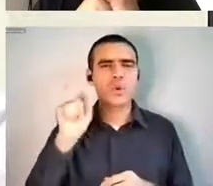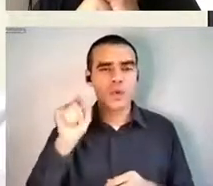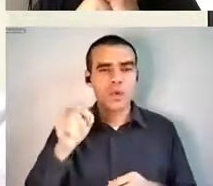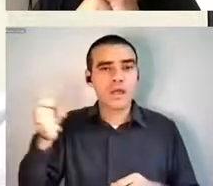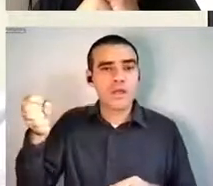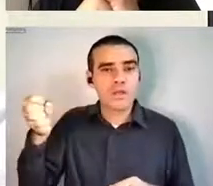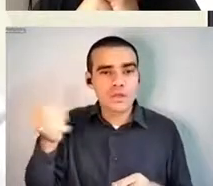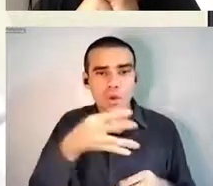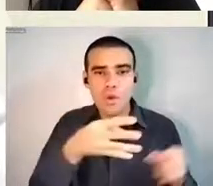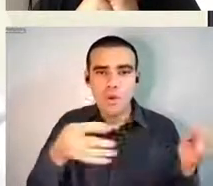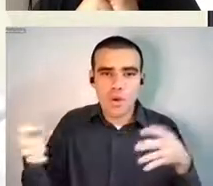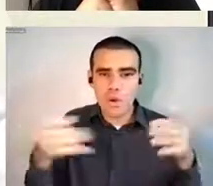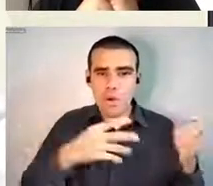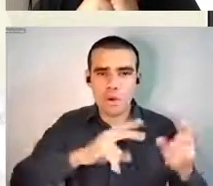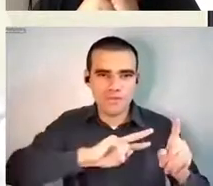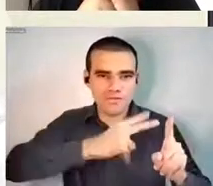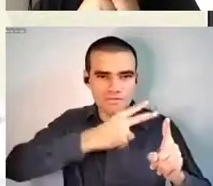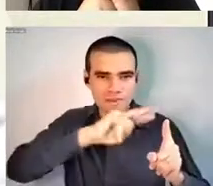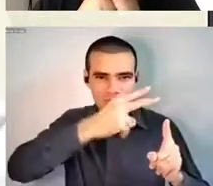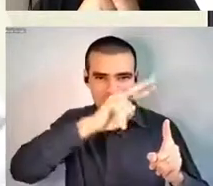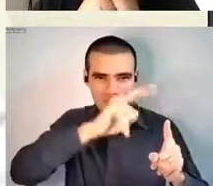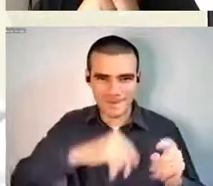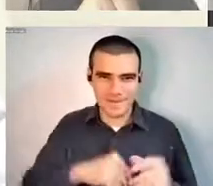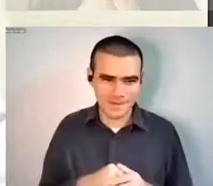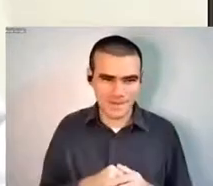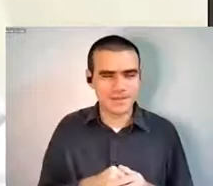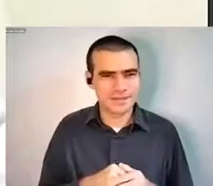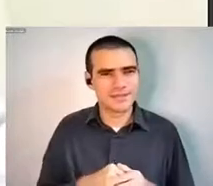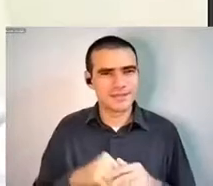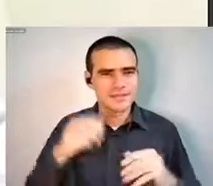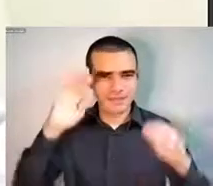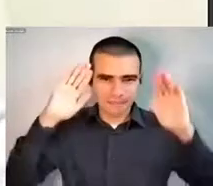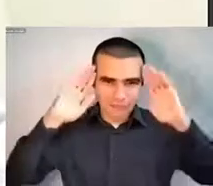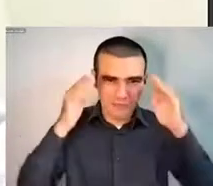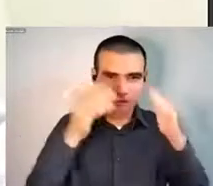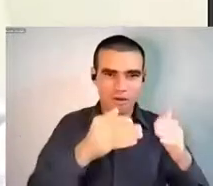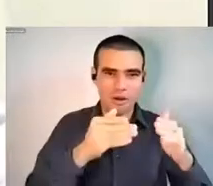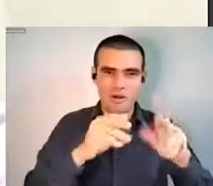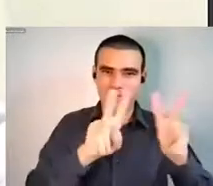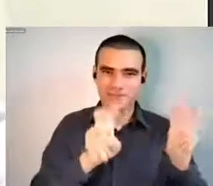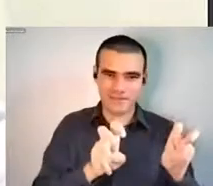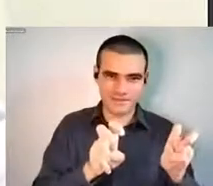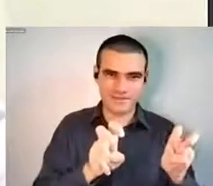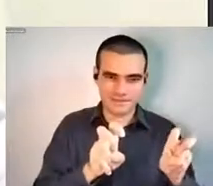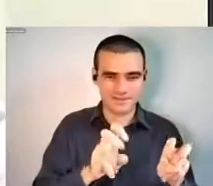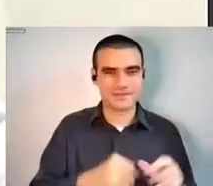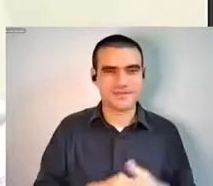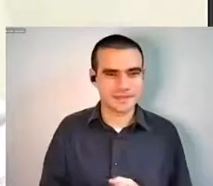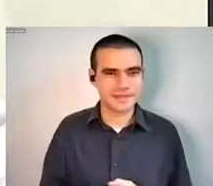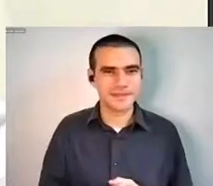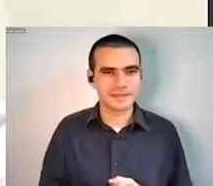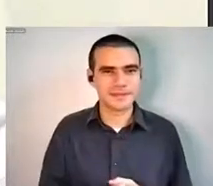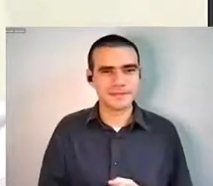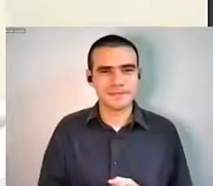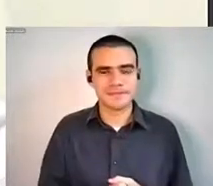which is innovation. For us to go straight to the topic of this